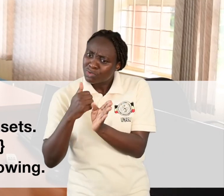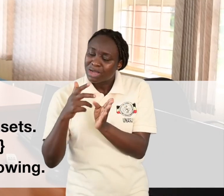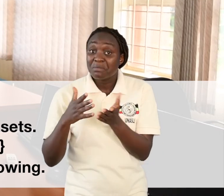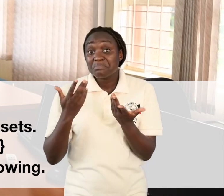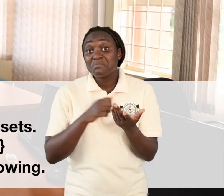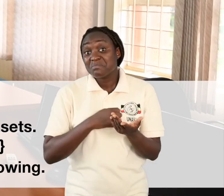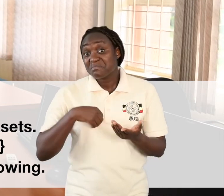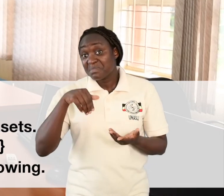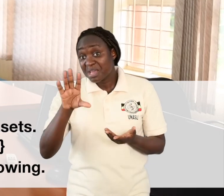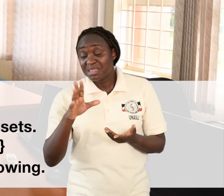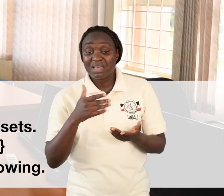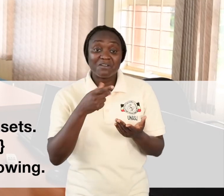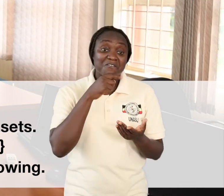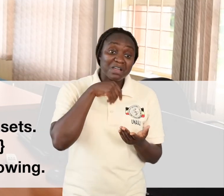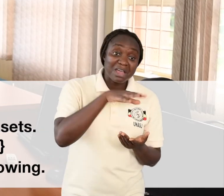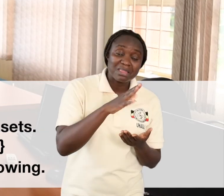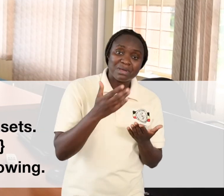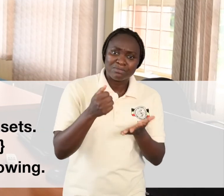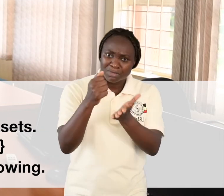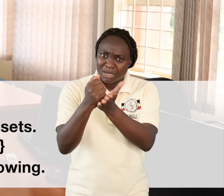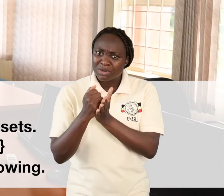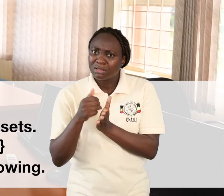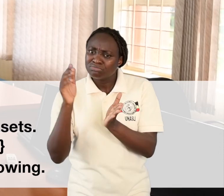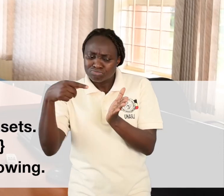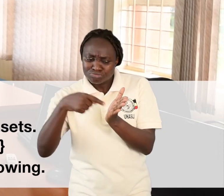parents, anyone who can help you.